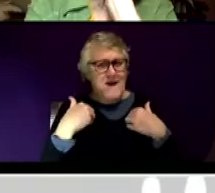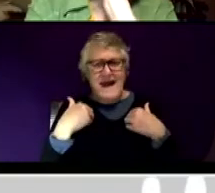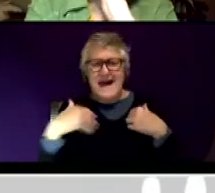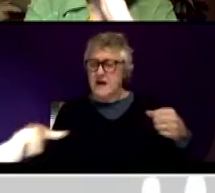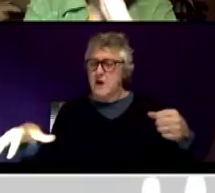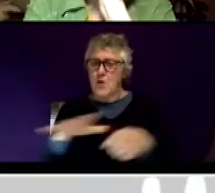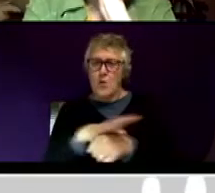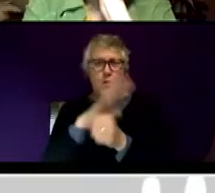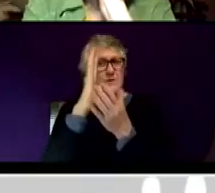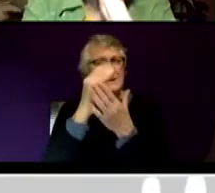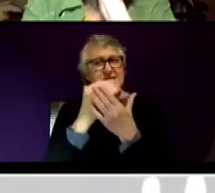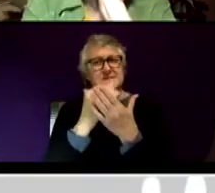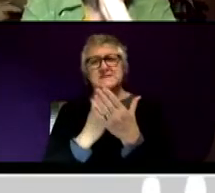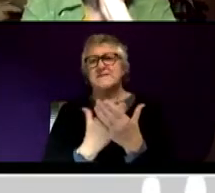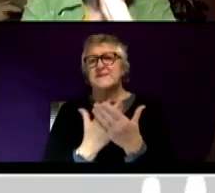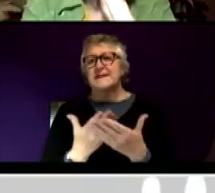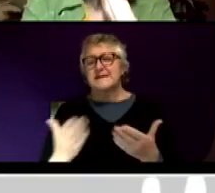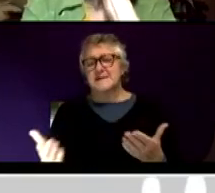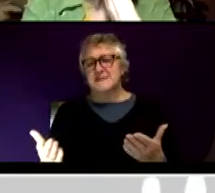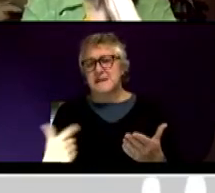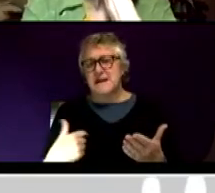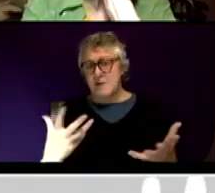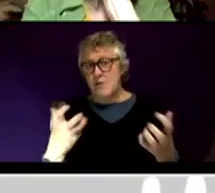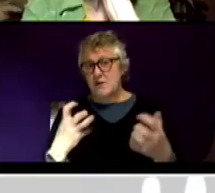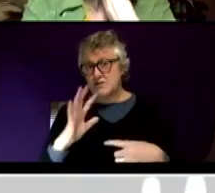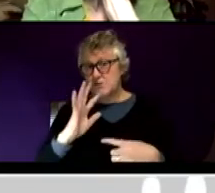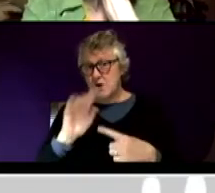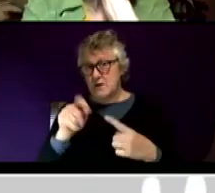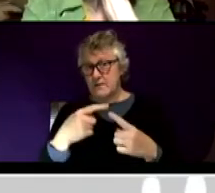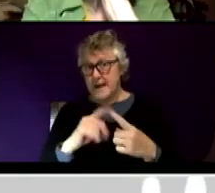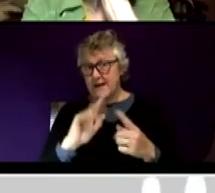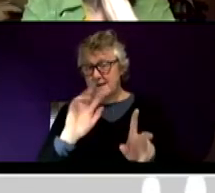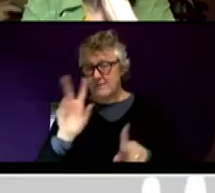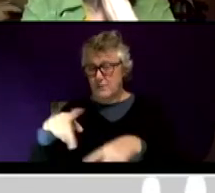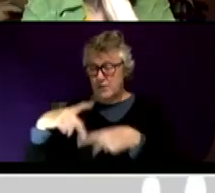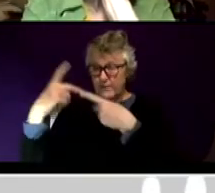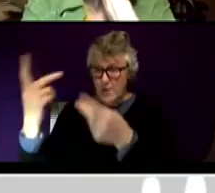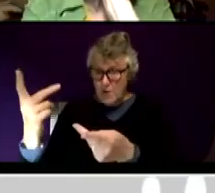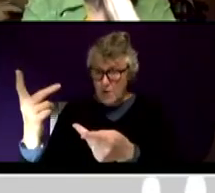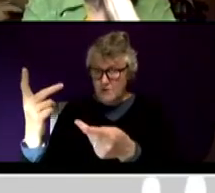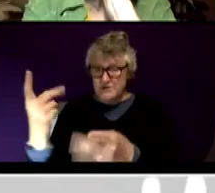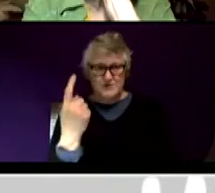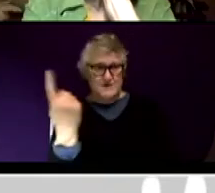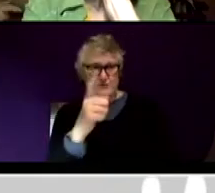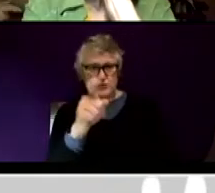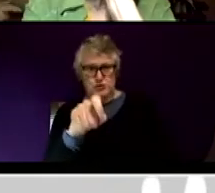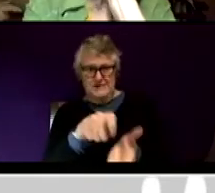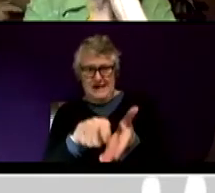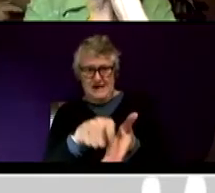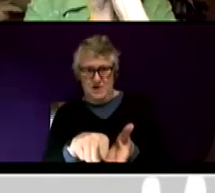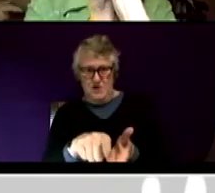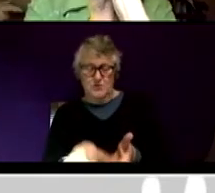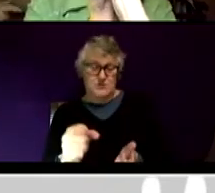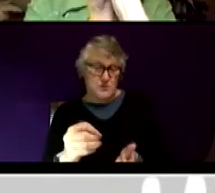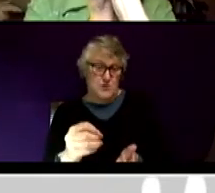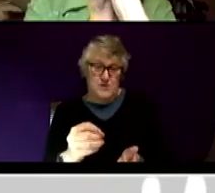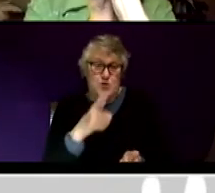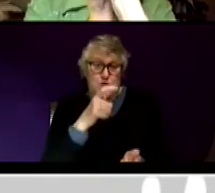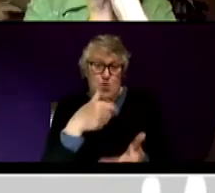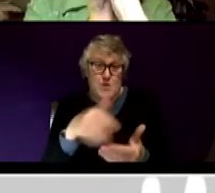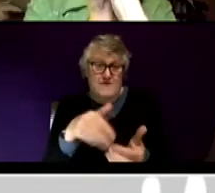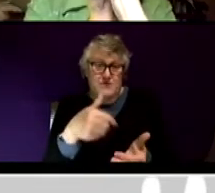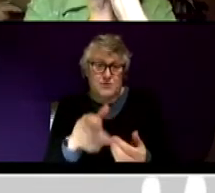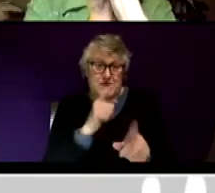I want to talk about and propose. So somebody should take notes so that whoever's going to answer each one can. Take notes.